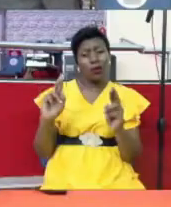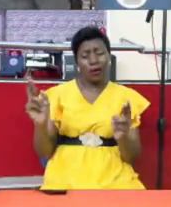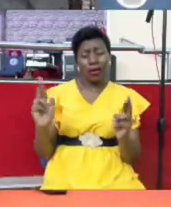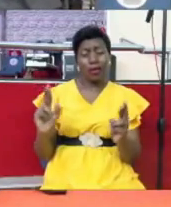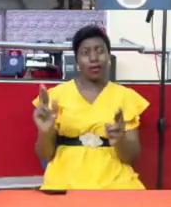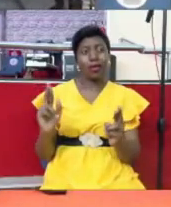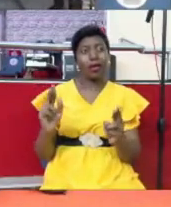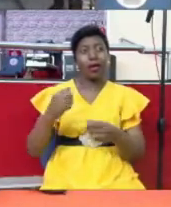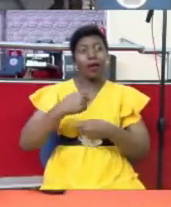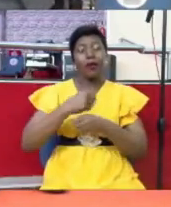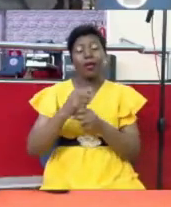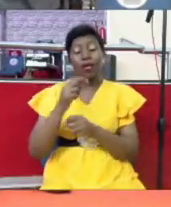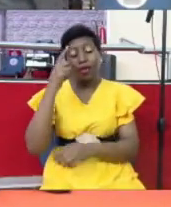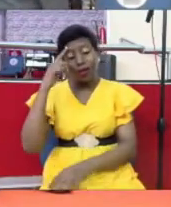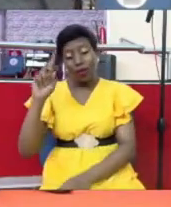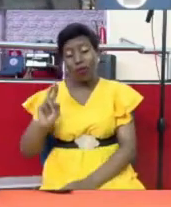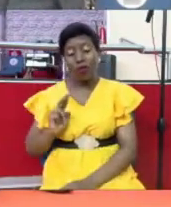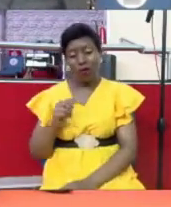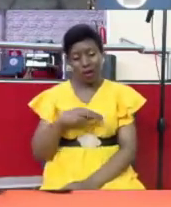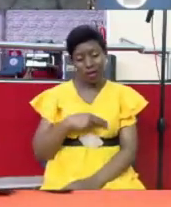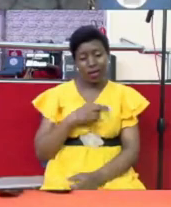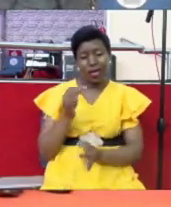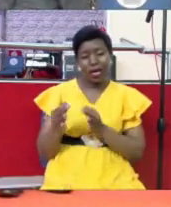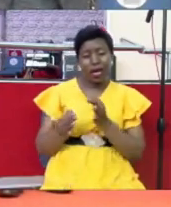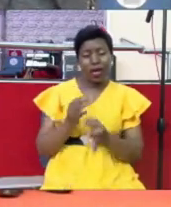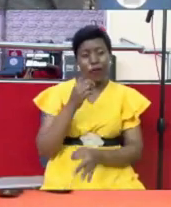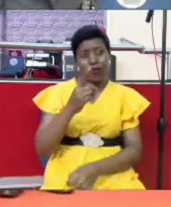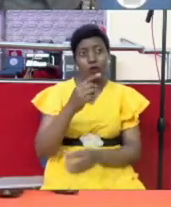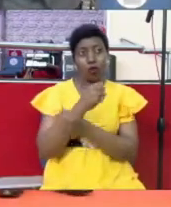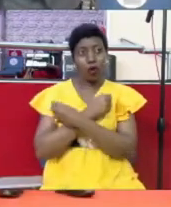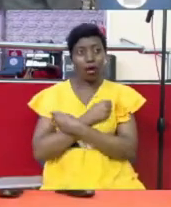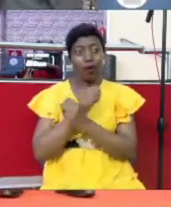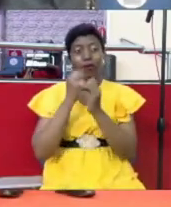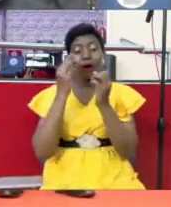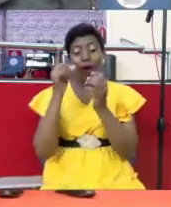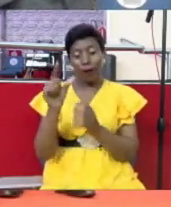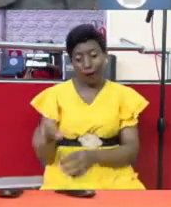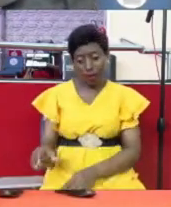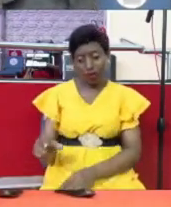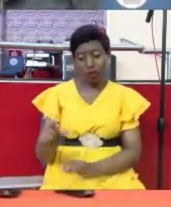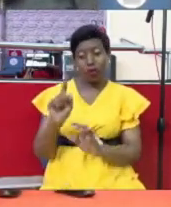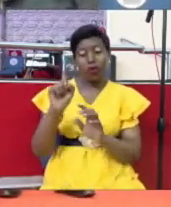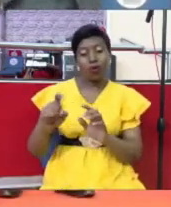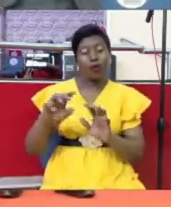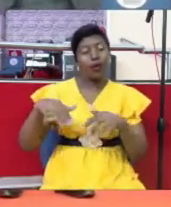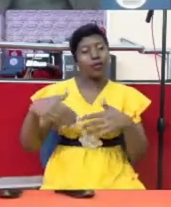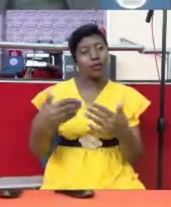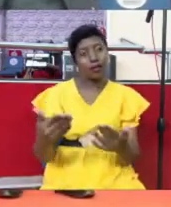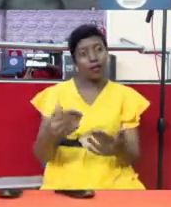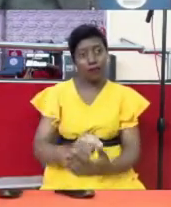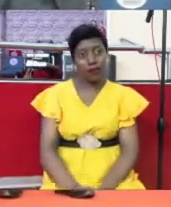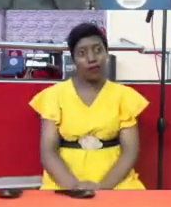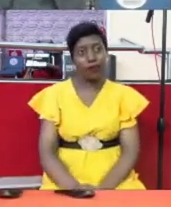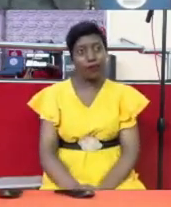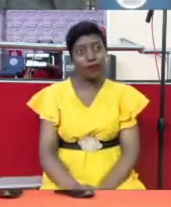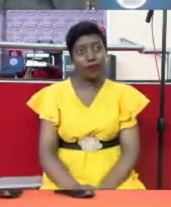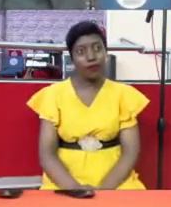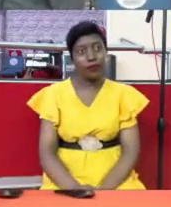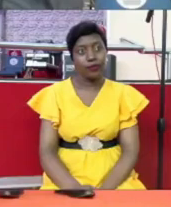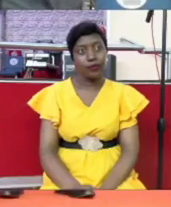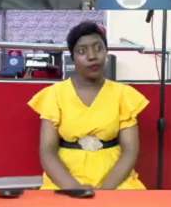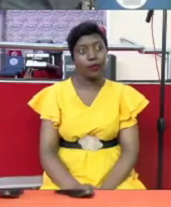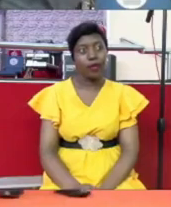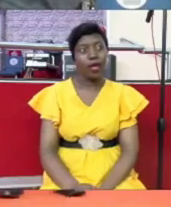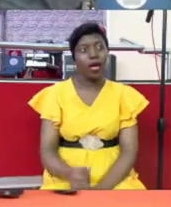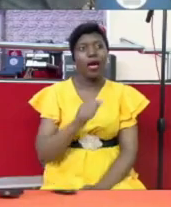that when you love someone, you give. Ya kwamba Mungu akawa ametupangia na kutuonyesha kwamba ukimpenda mtu unatoa. And it's not